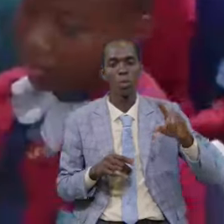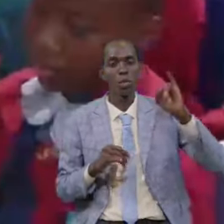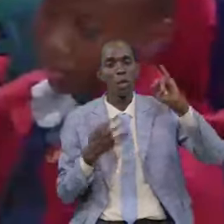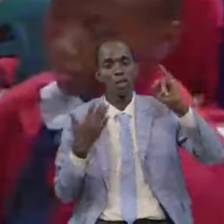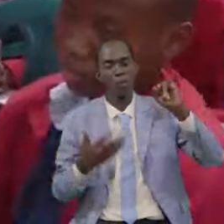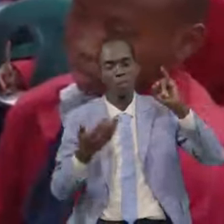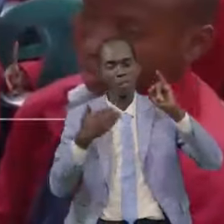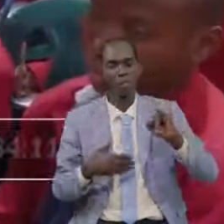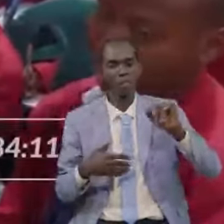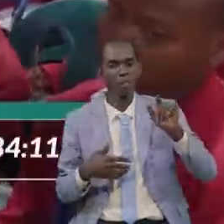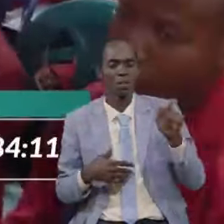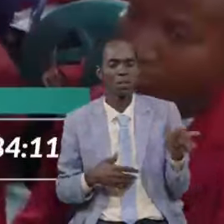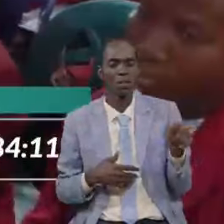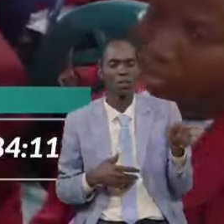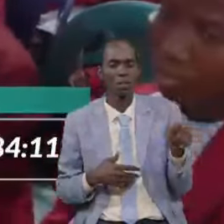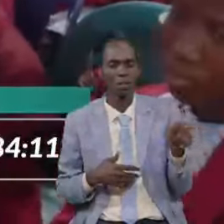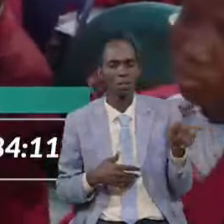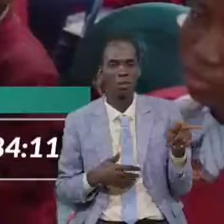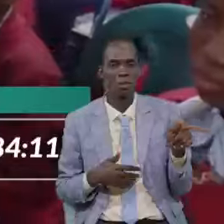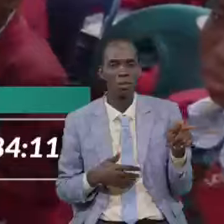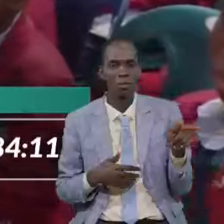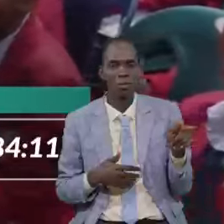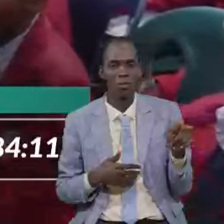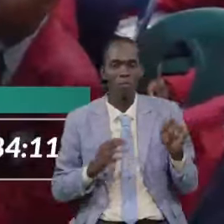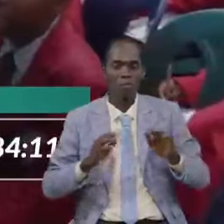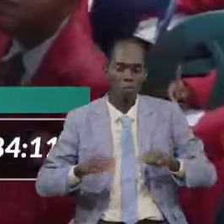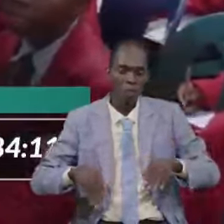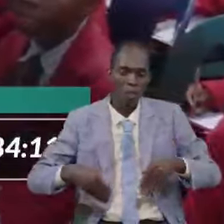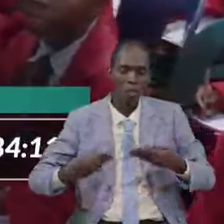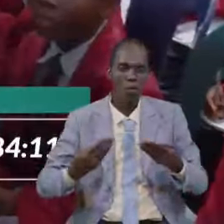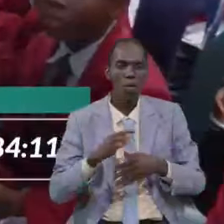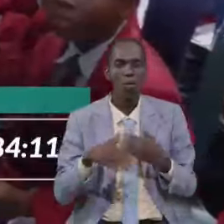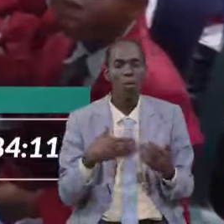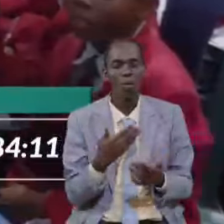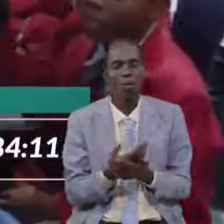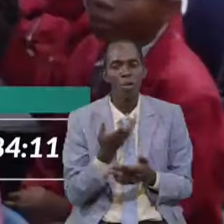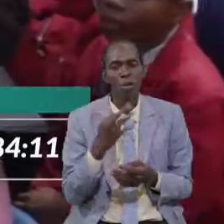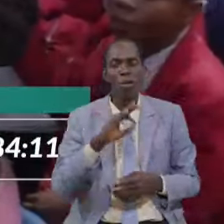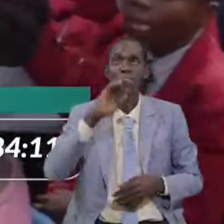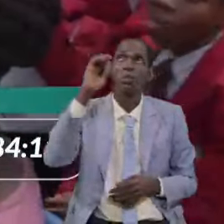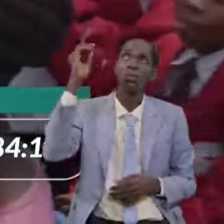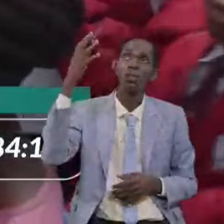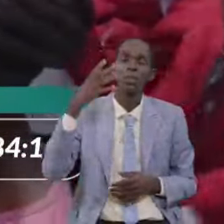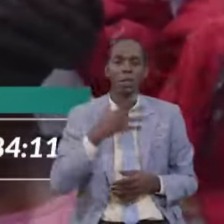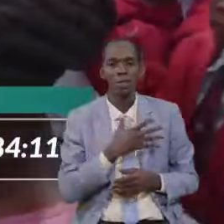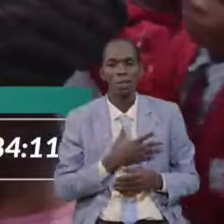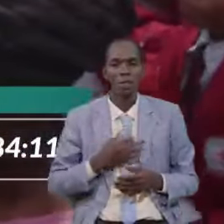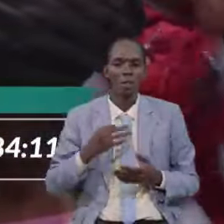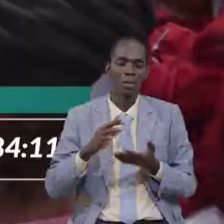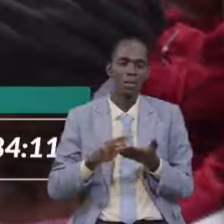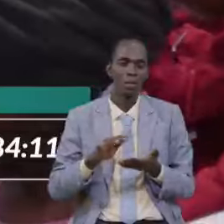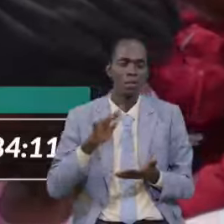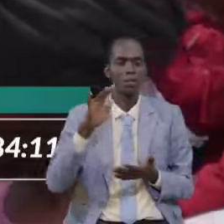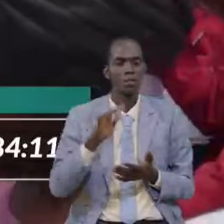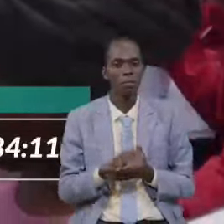all of grace and glory. Giving all of grace and glory. When you come like